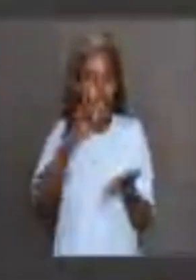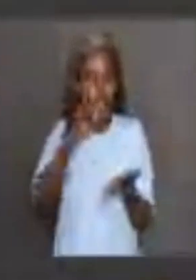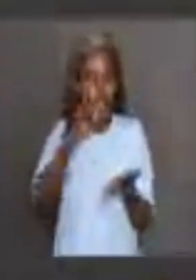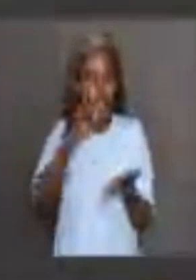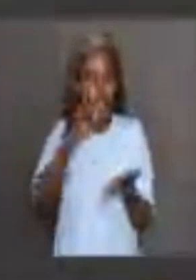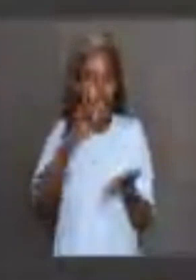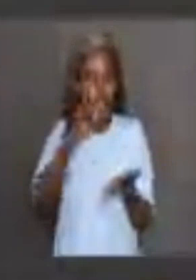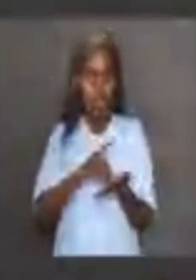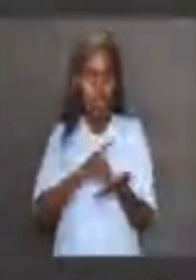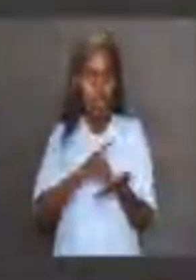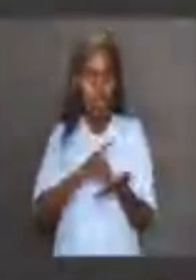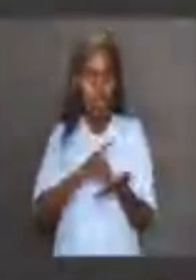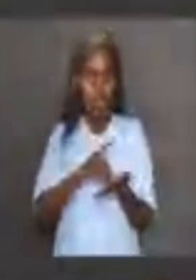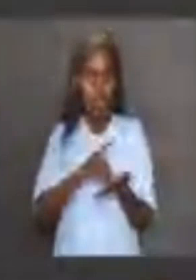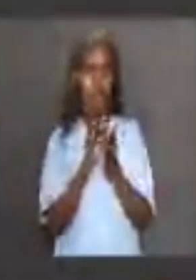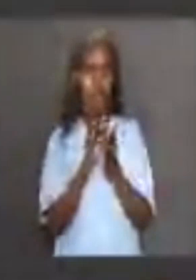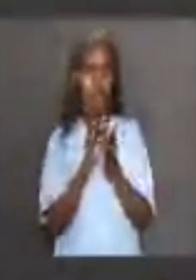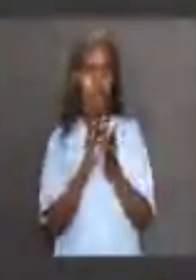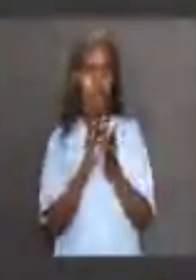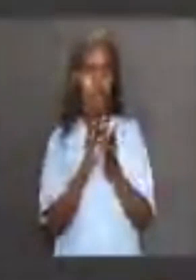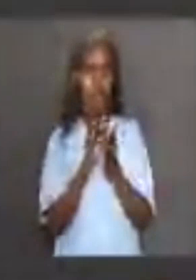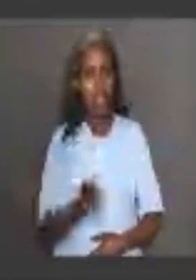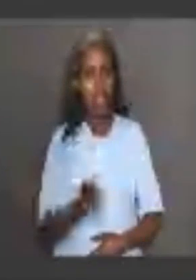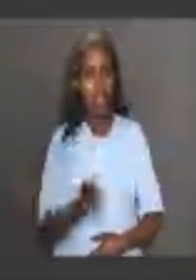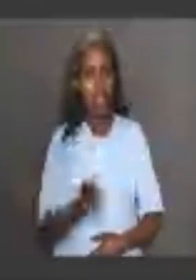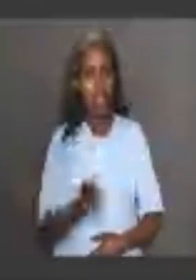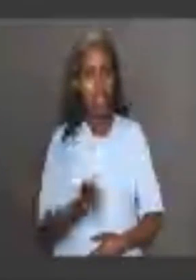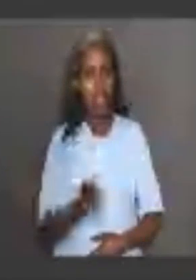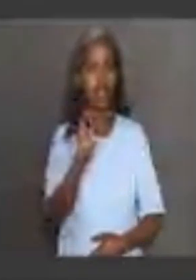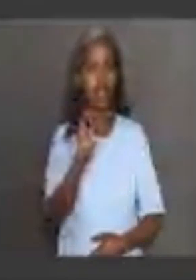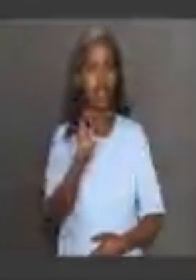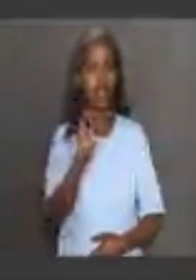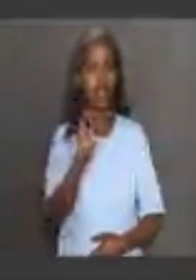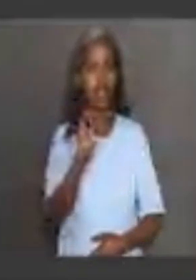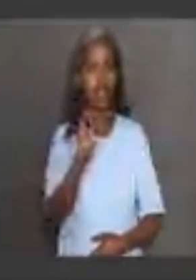can be rational or irrational.